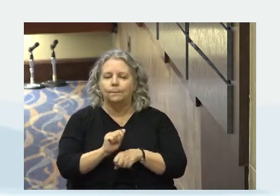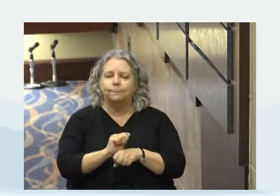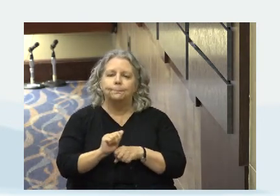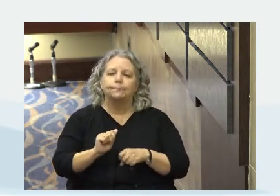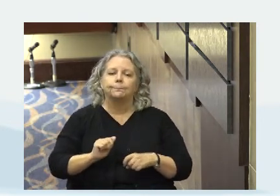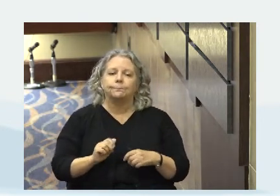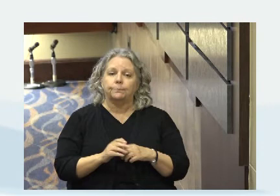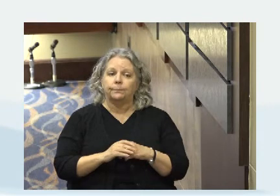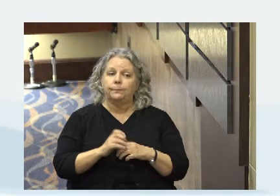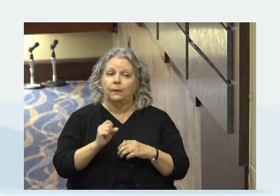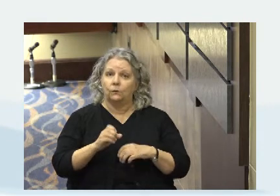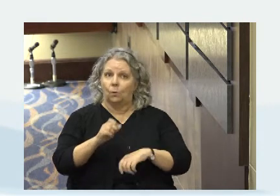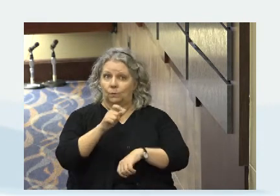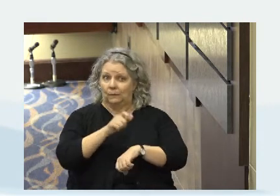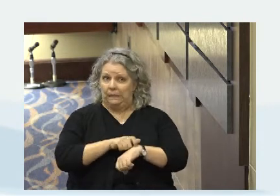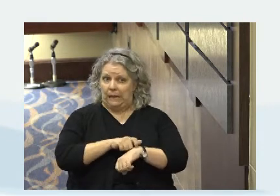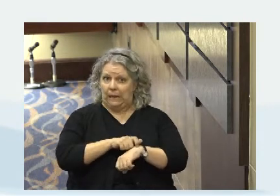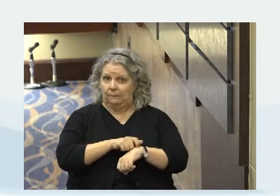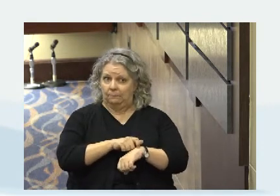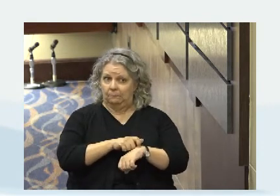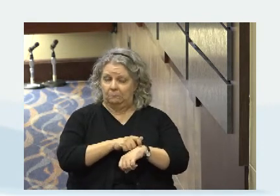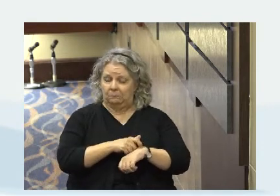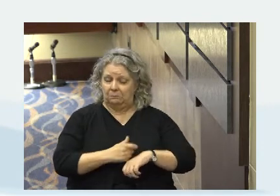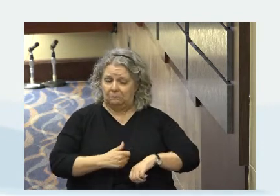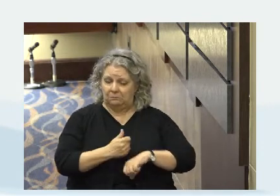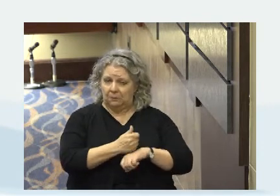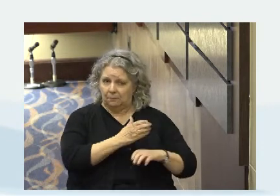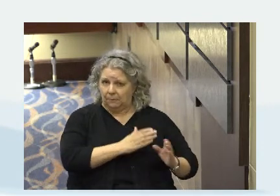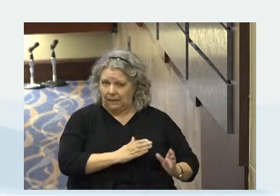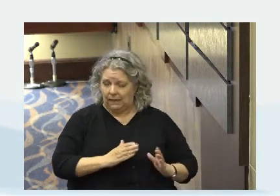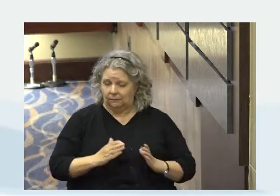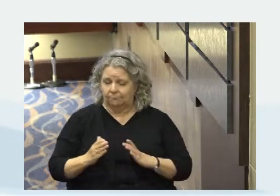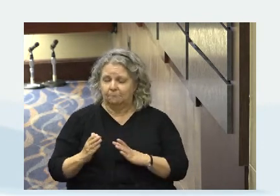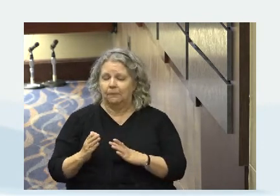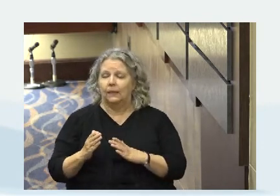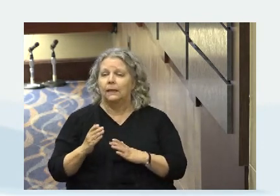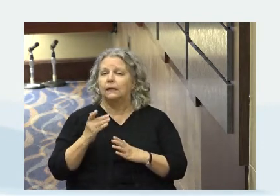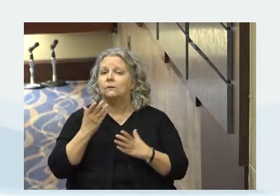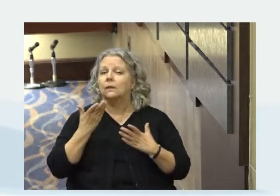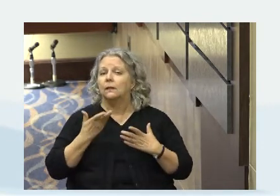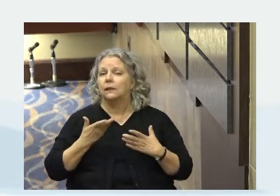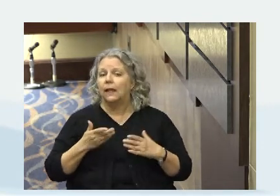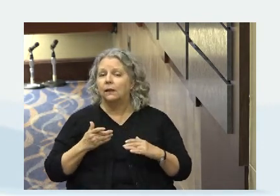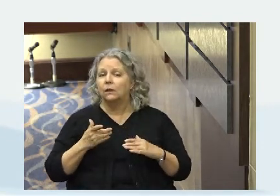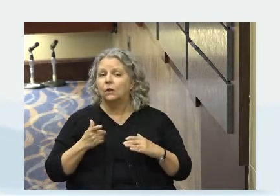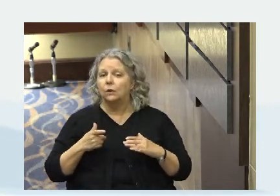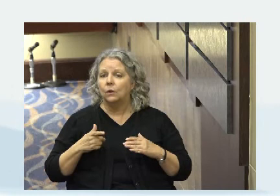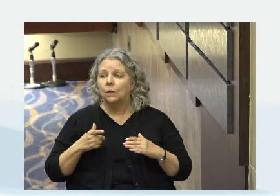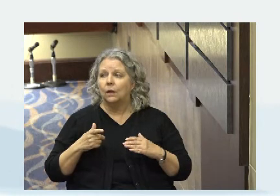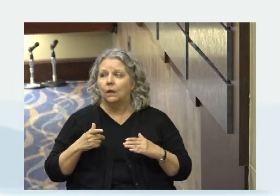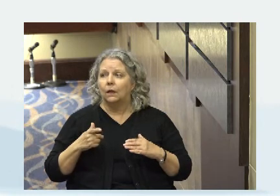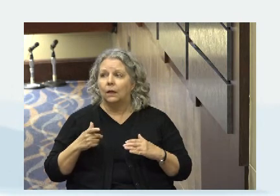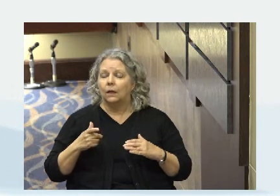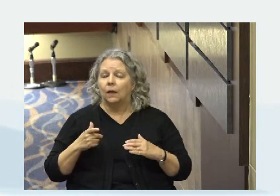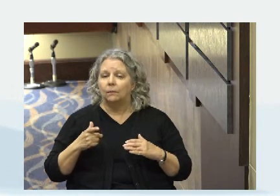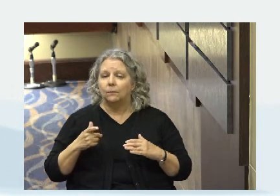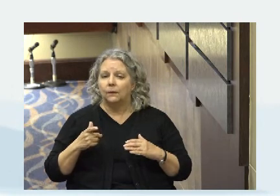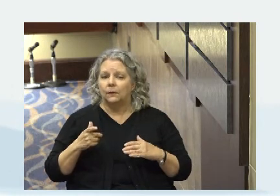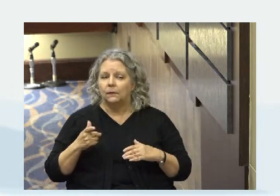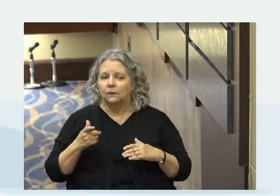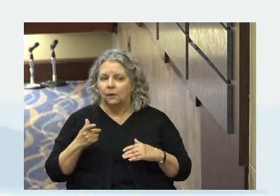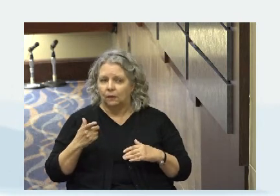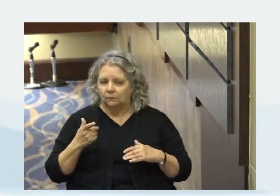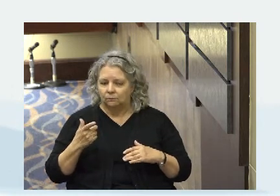timeline is to ask you to let us move forward with the design build request